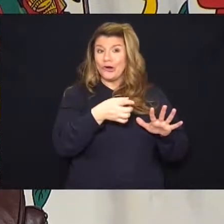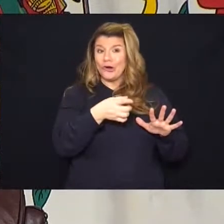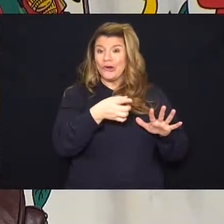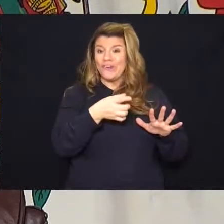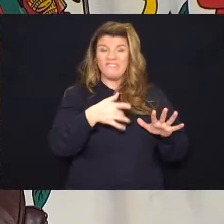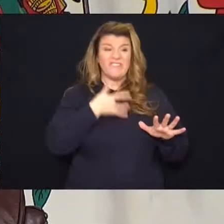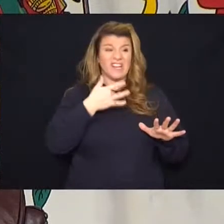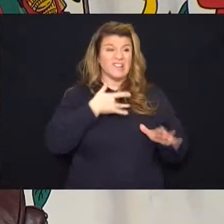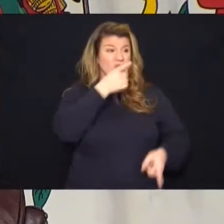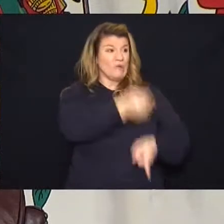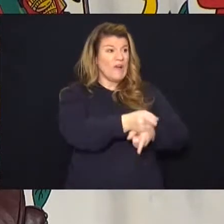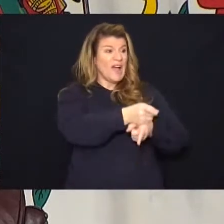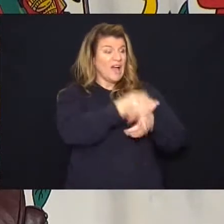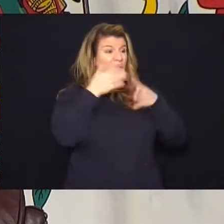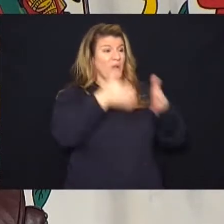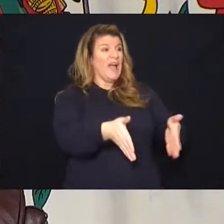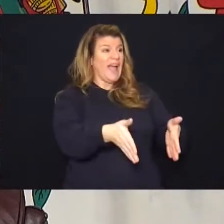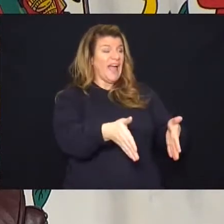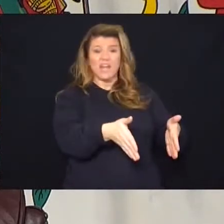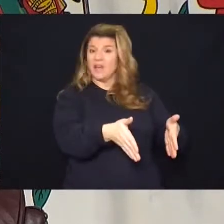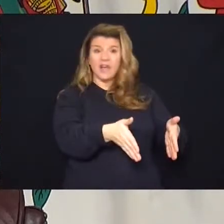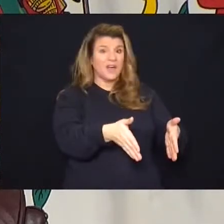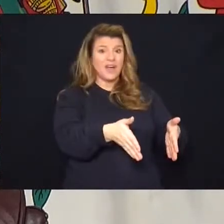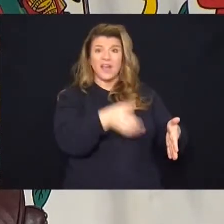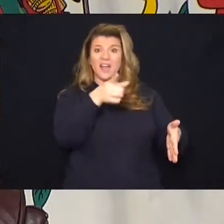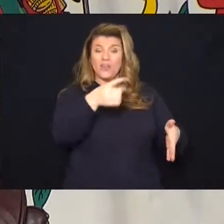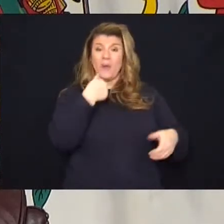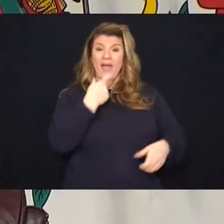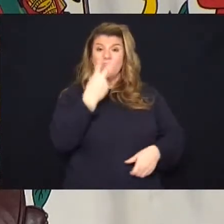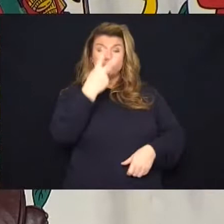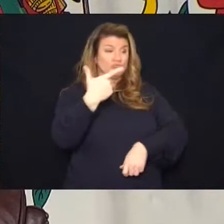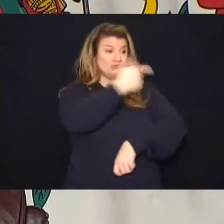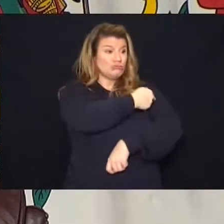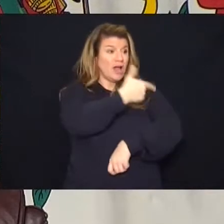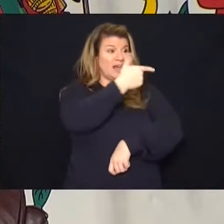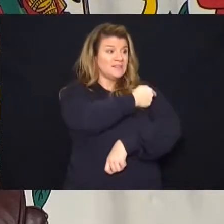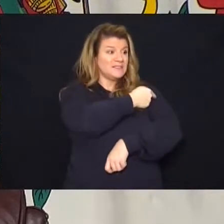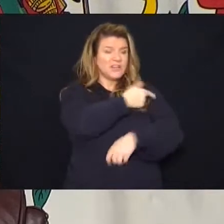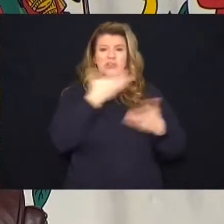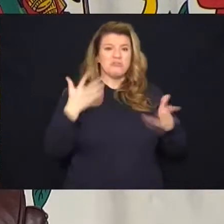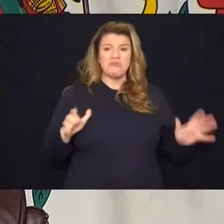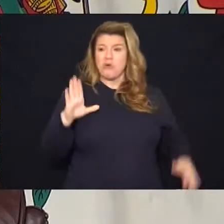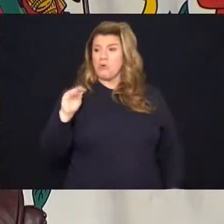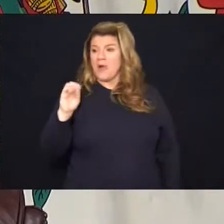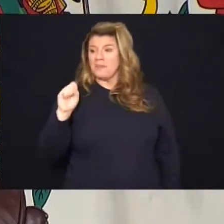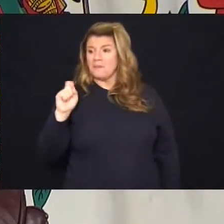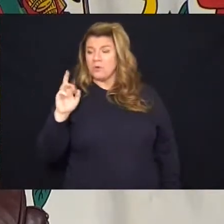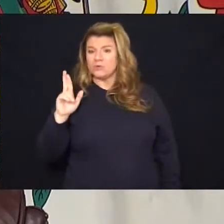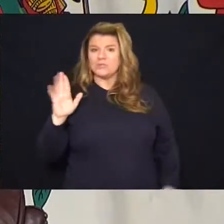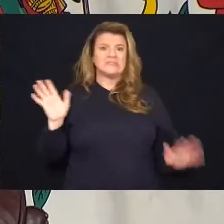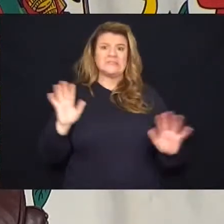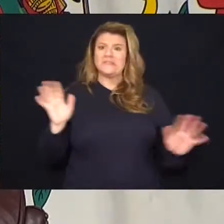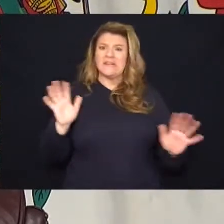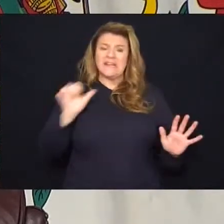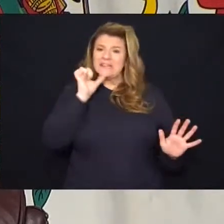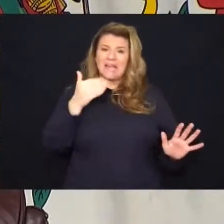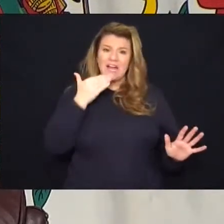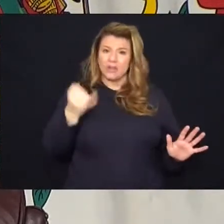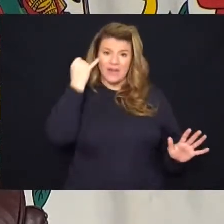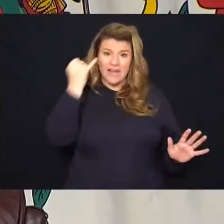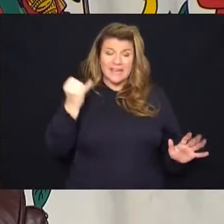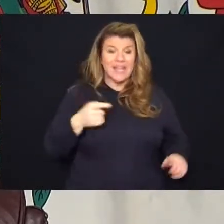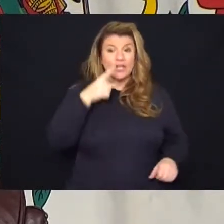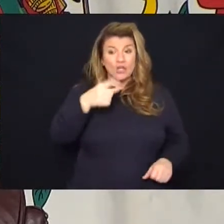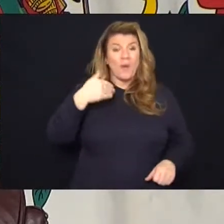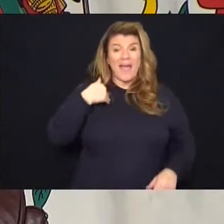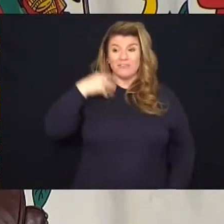well. If you're fully vaccinated, you got 2 shots of Moderna, 2 shots of Pfizer, or 1 shot of J&J, and